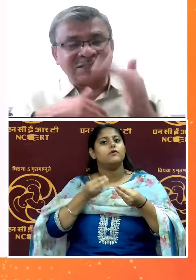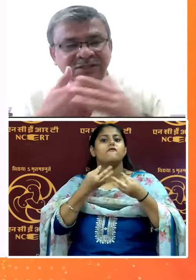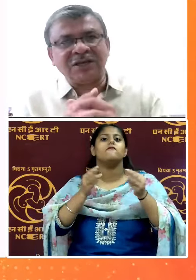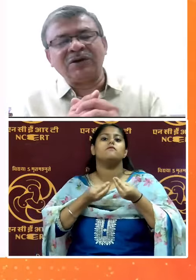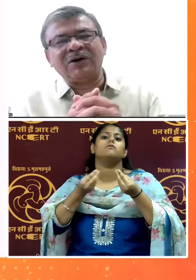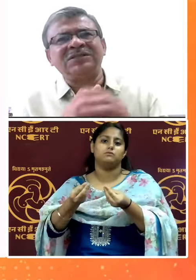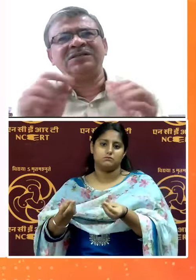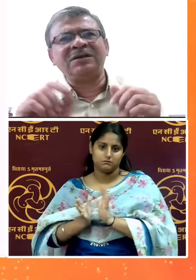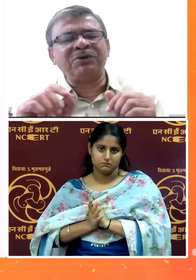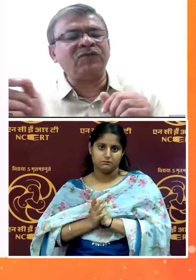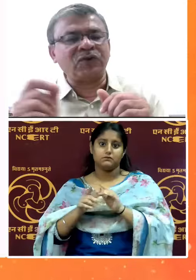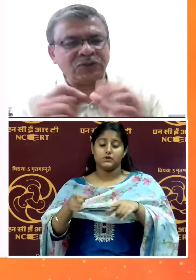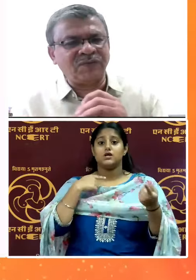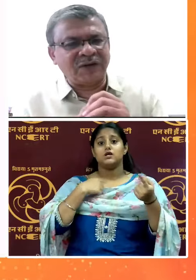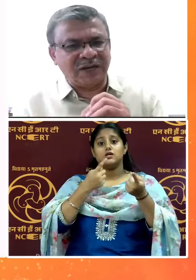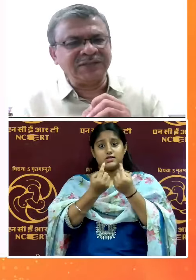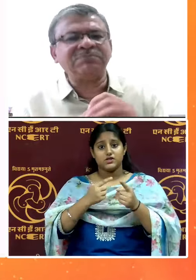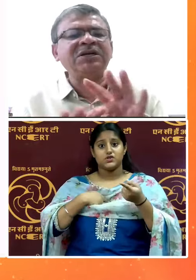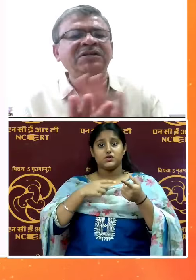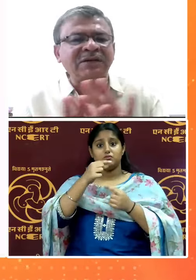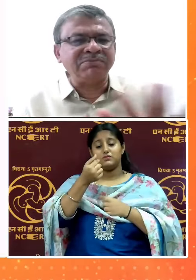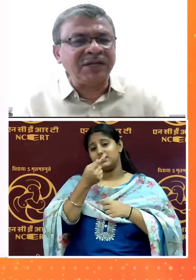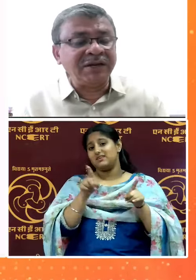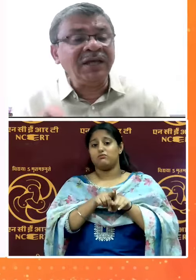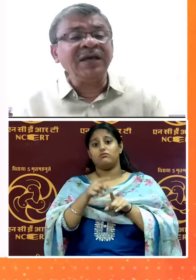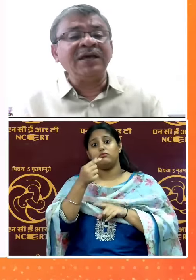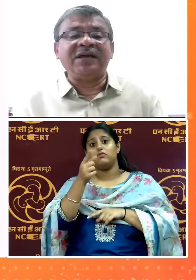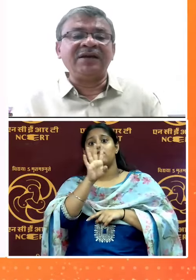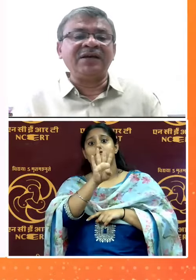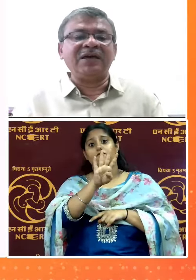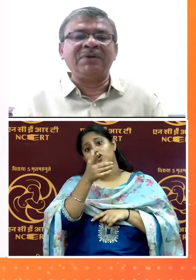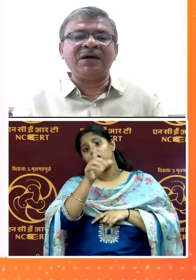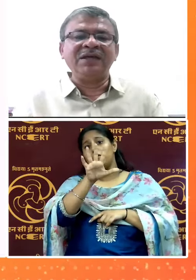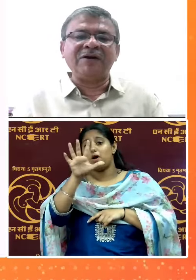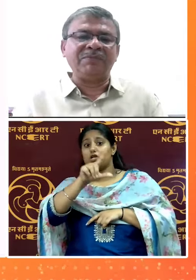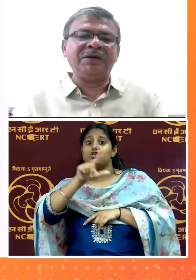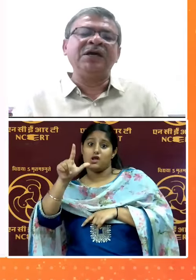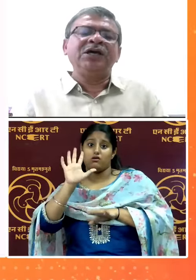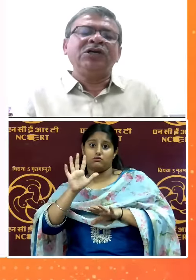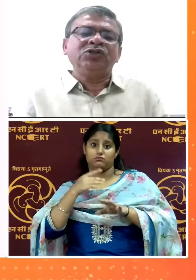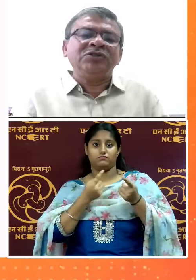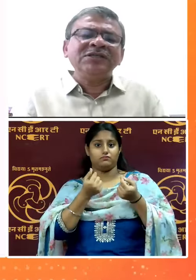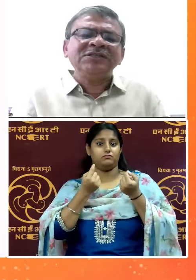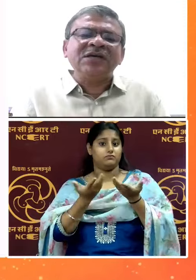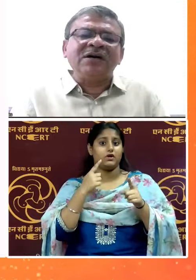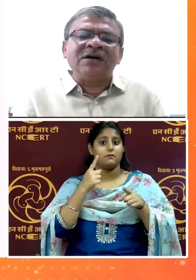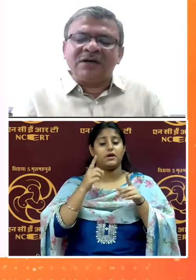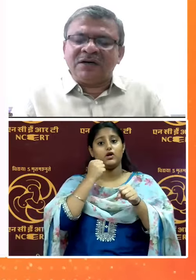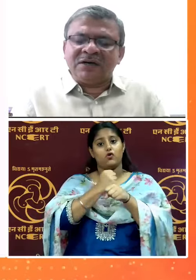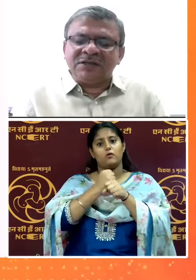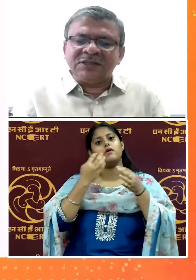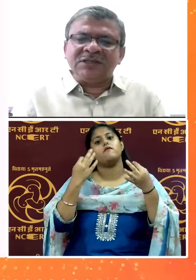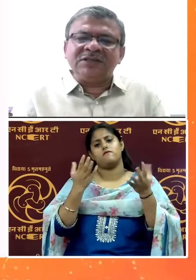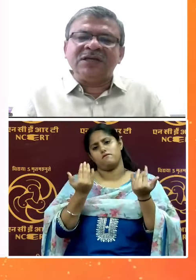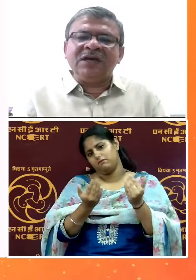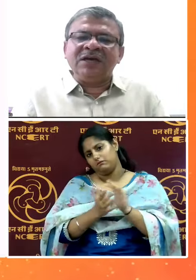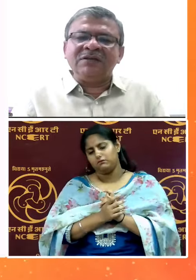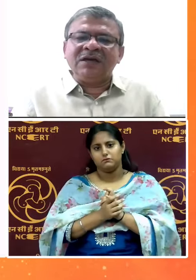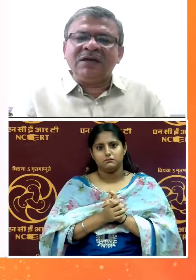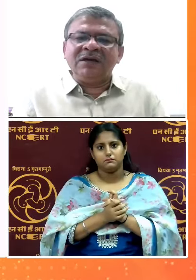the surgery cost is about 4 to 5 lakhs, but it's completely taken care by the government. So this